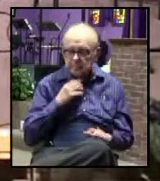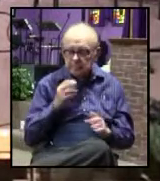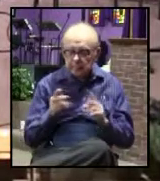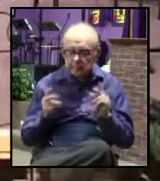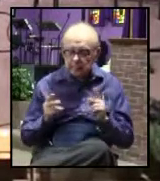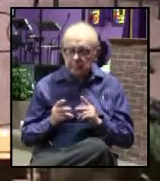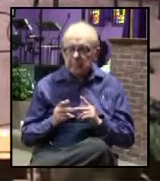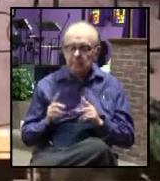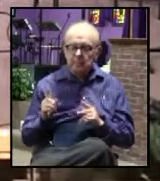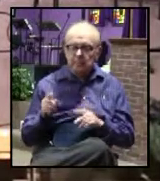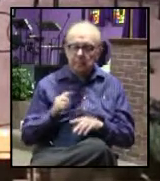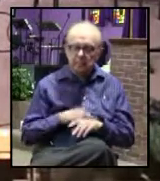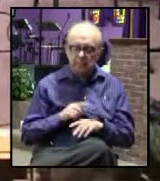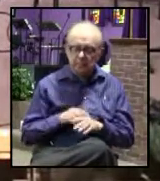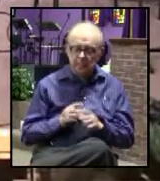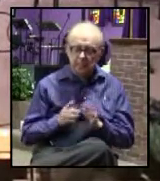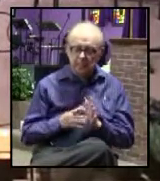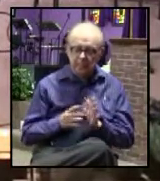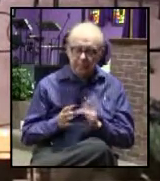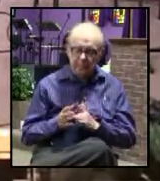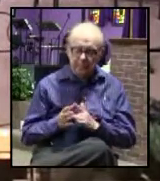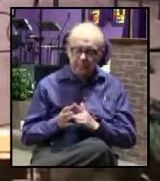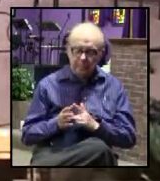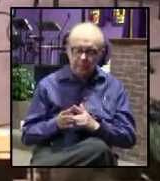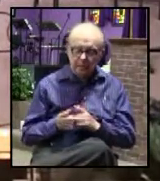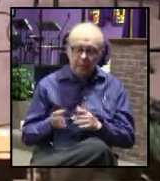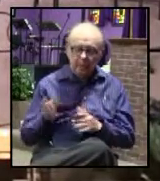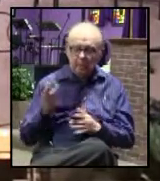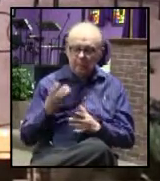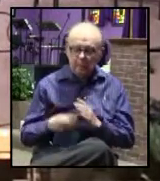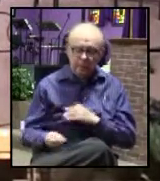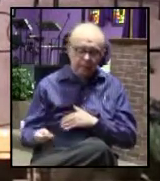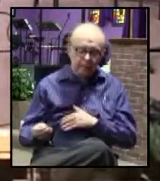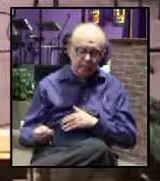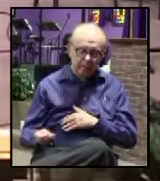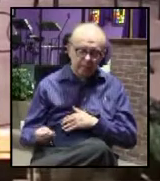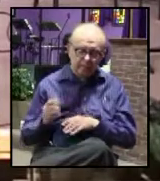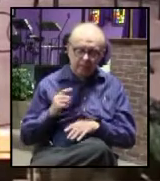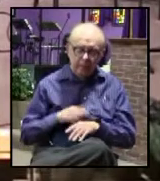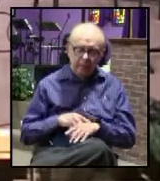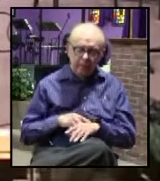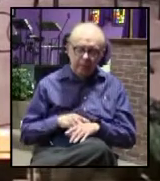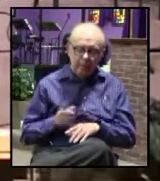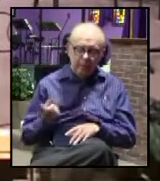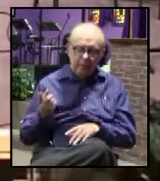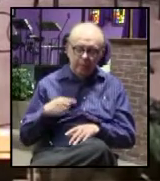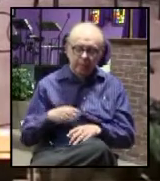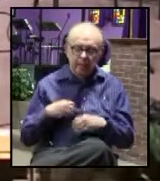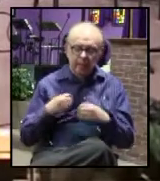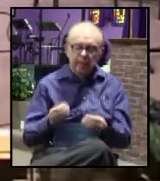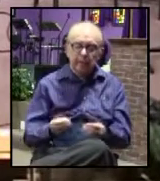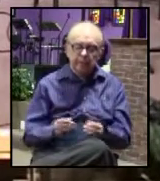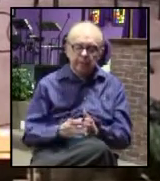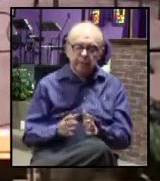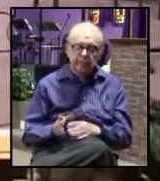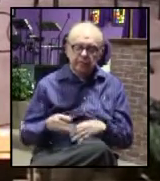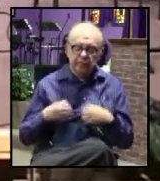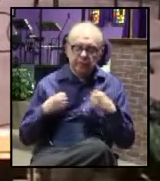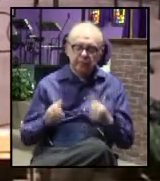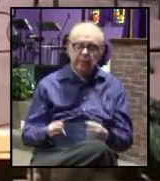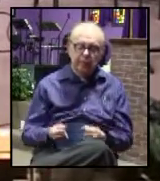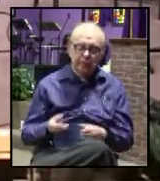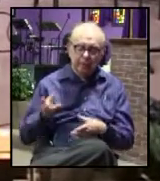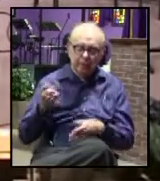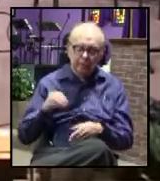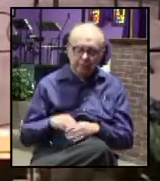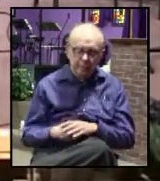desert. There were times that Jesus poured out, but there were times that the Father had to come and give him strength to pour in.